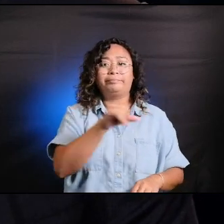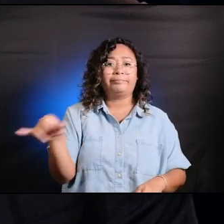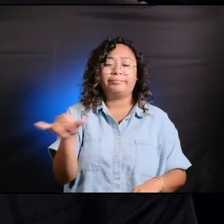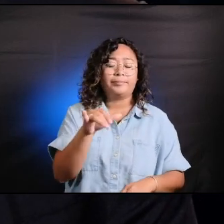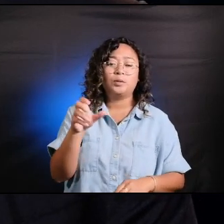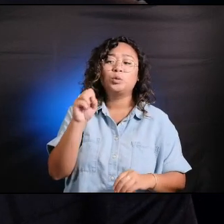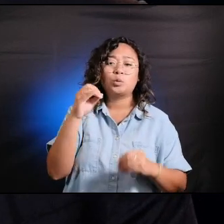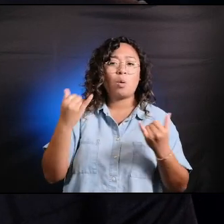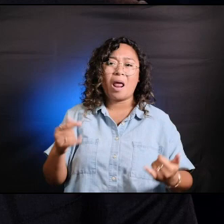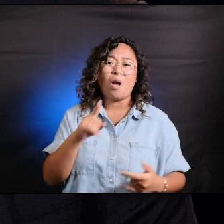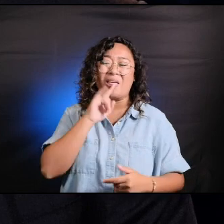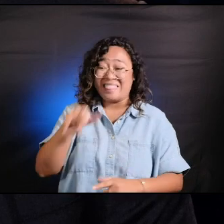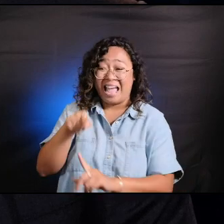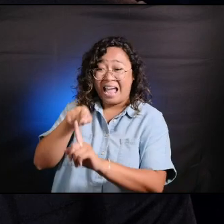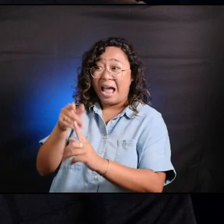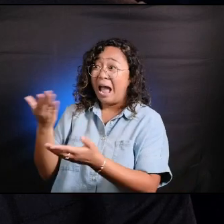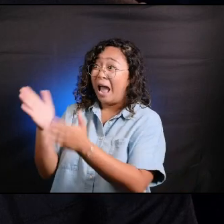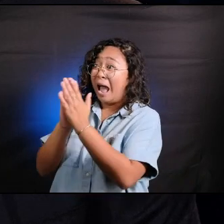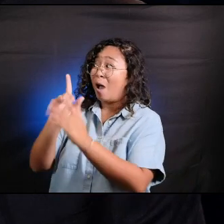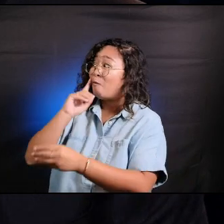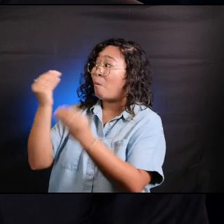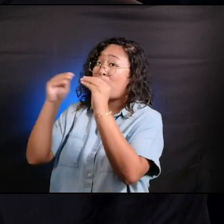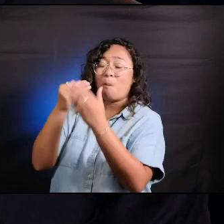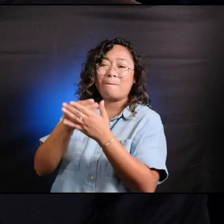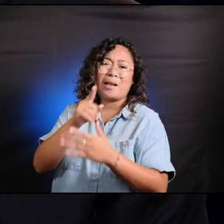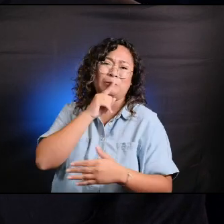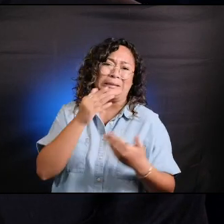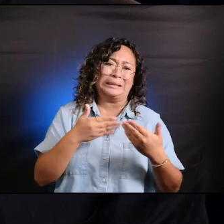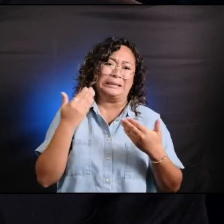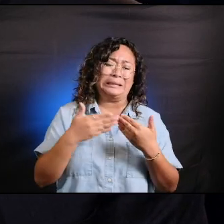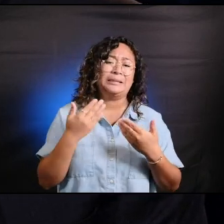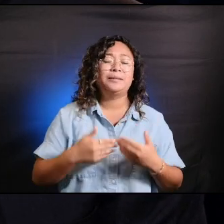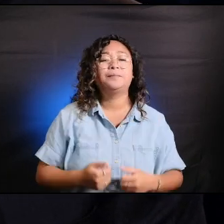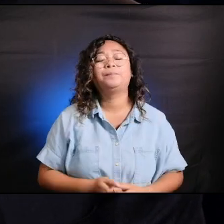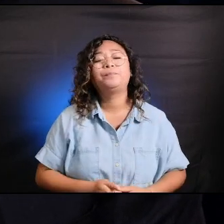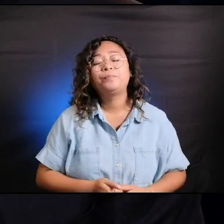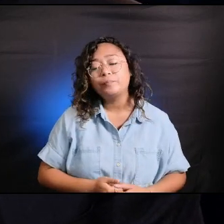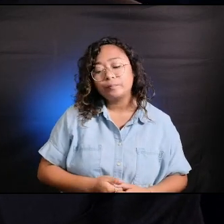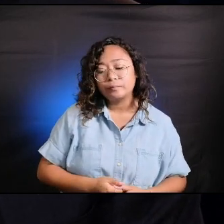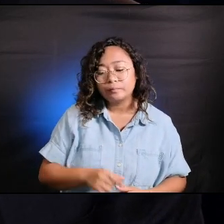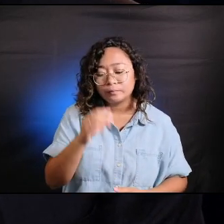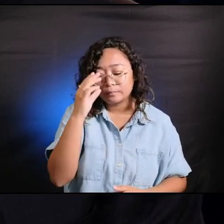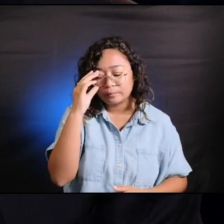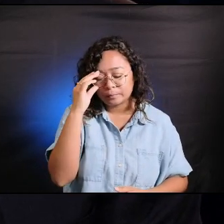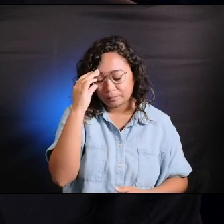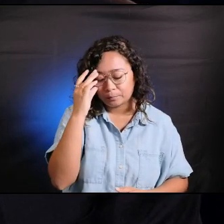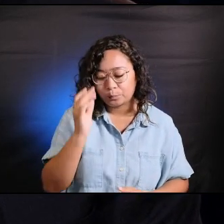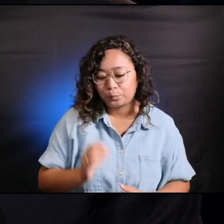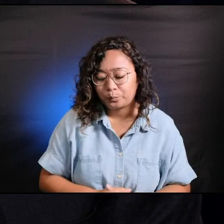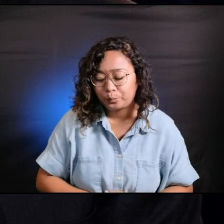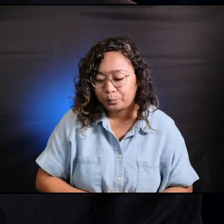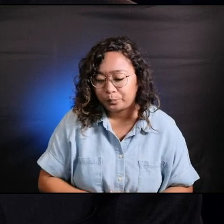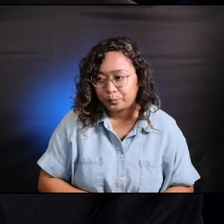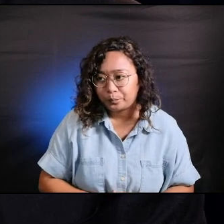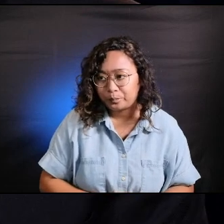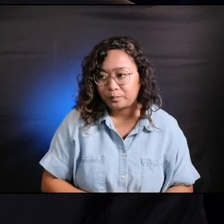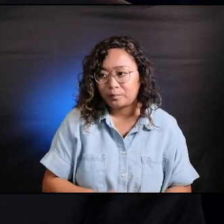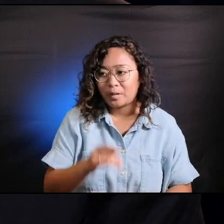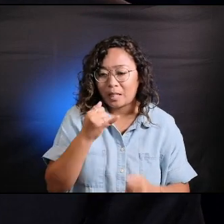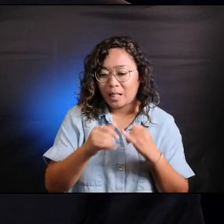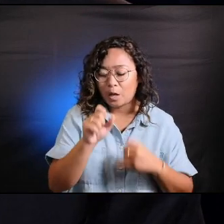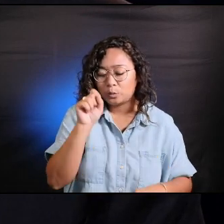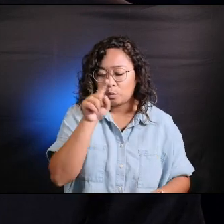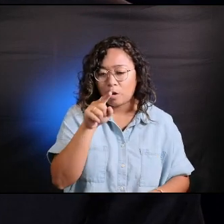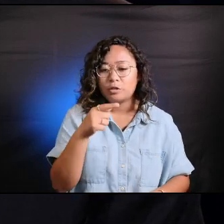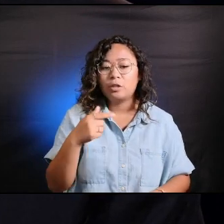money. My final question, Governor, thank you. And so basically it's kind of like two in one, but we